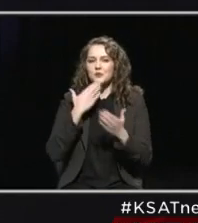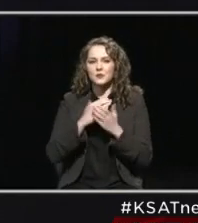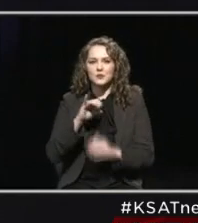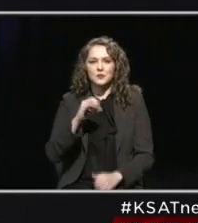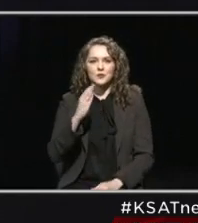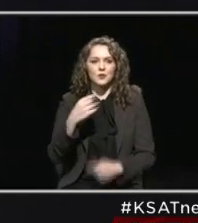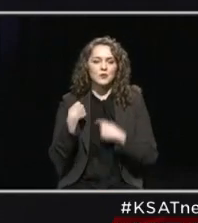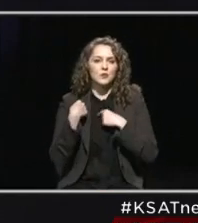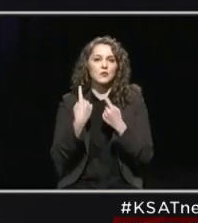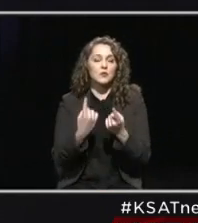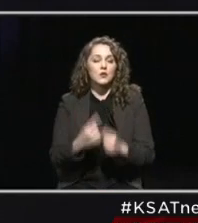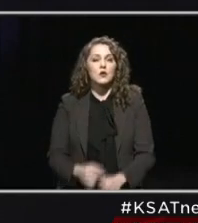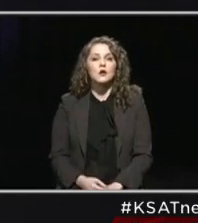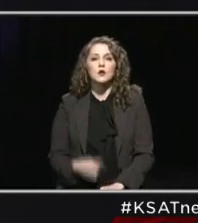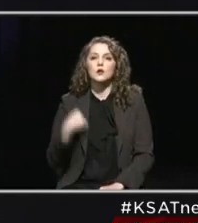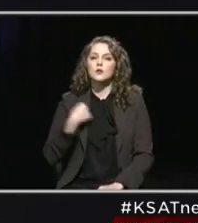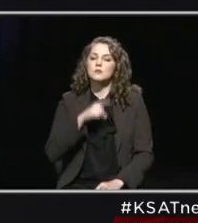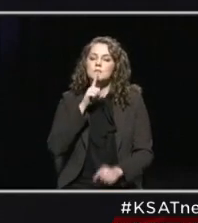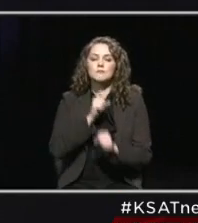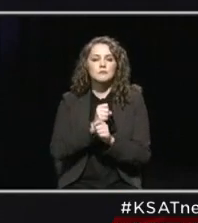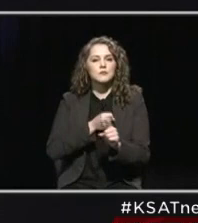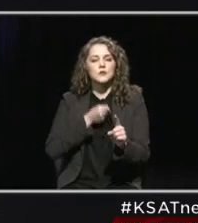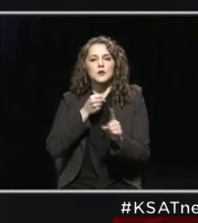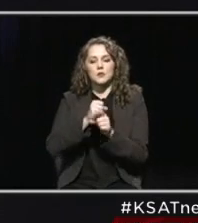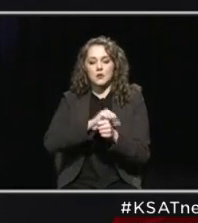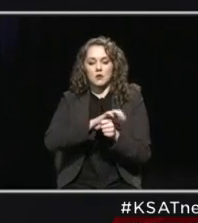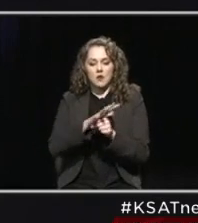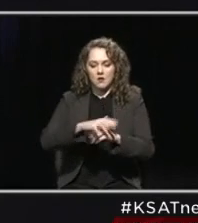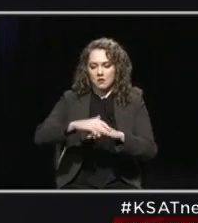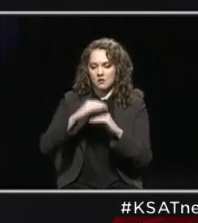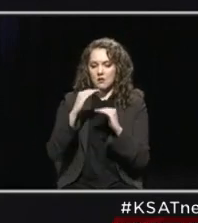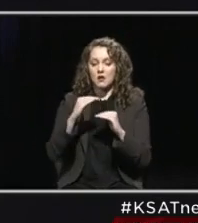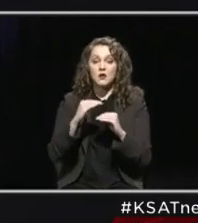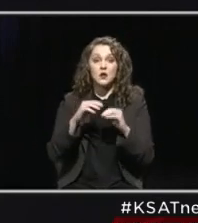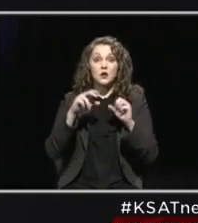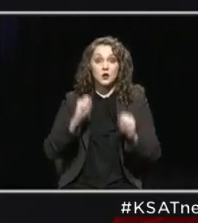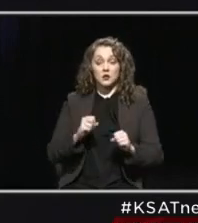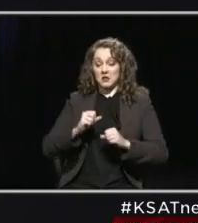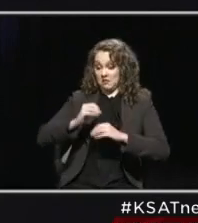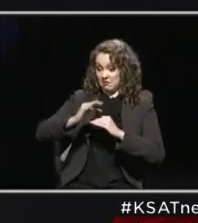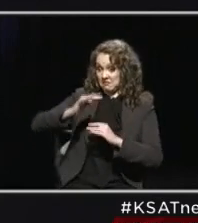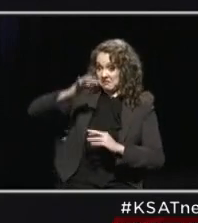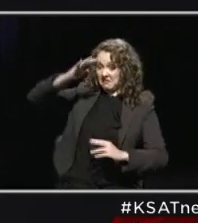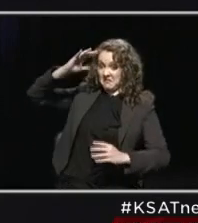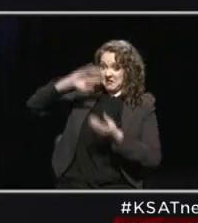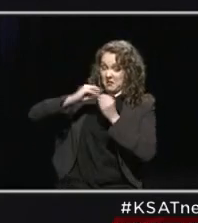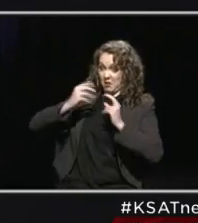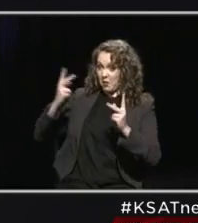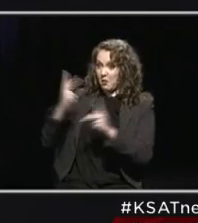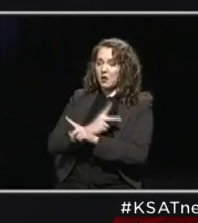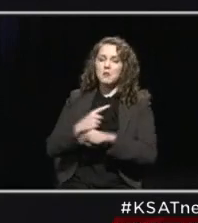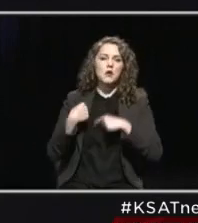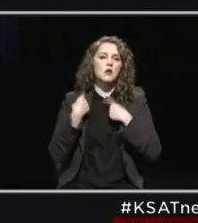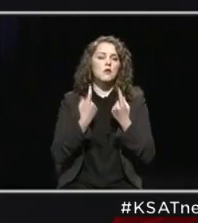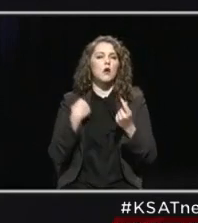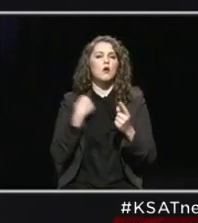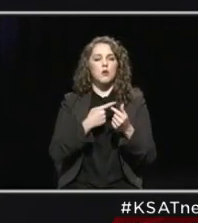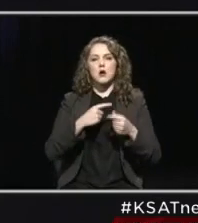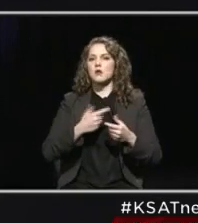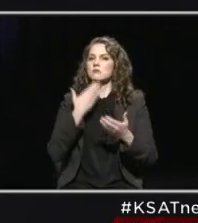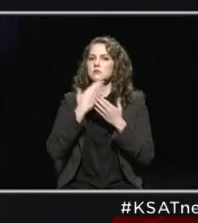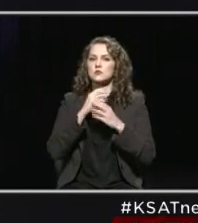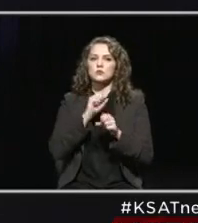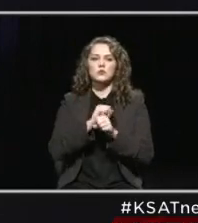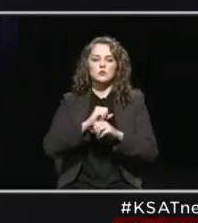We've made a tremendous difference in containing the coronavirus from becoming worse in our community than it already has been. So I want to thank you for